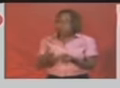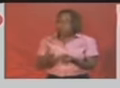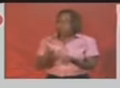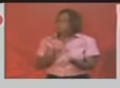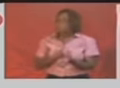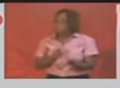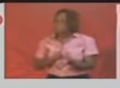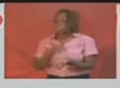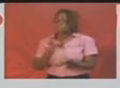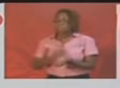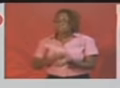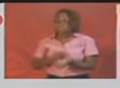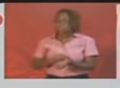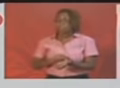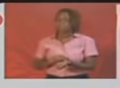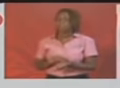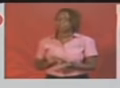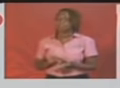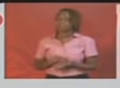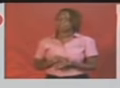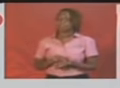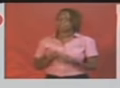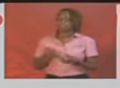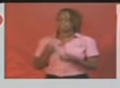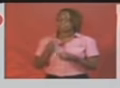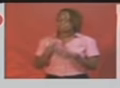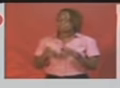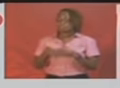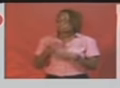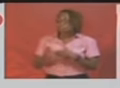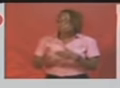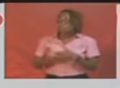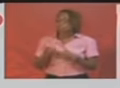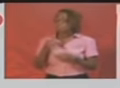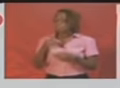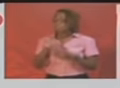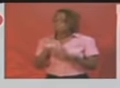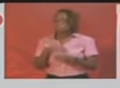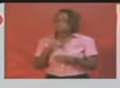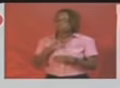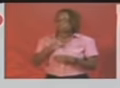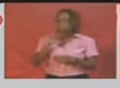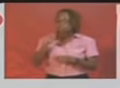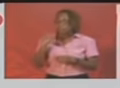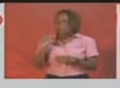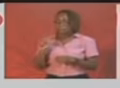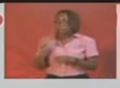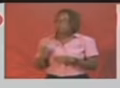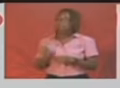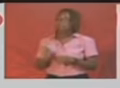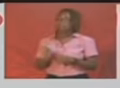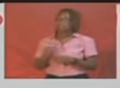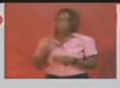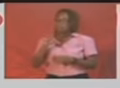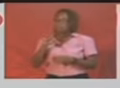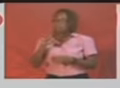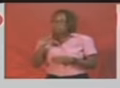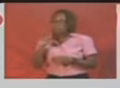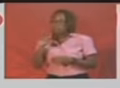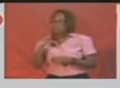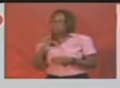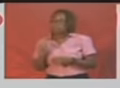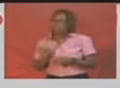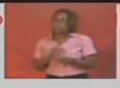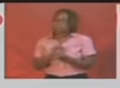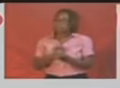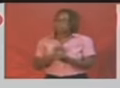those persons who are at CUVA, CORA, who are actually interacting with COVID-19 patients on a daily basis, those at